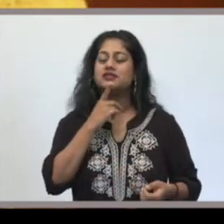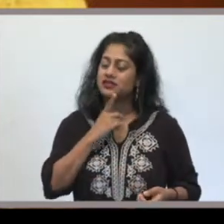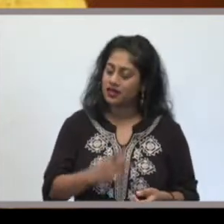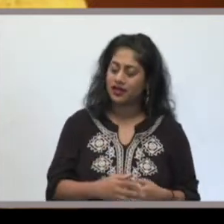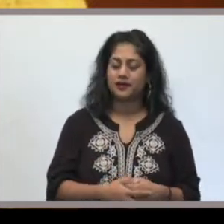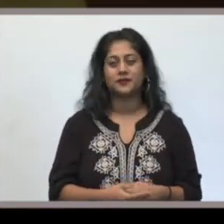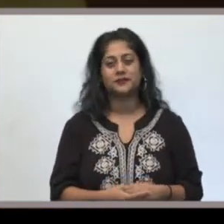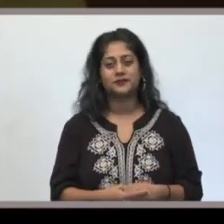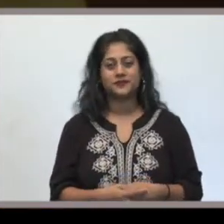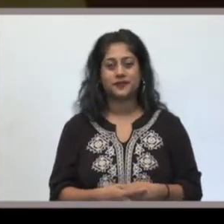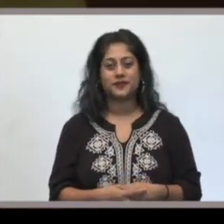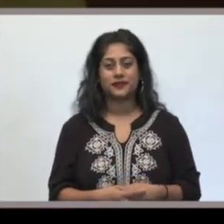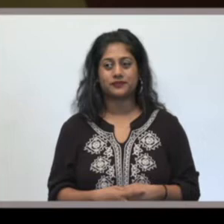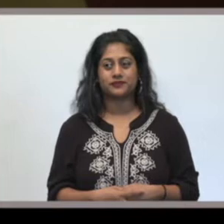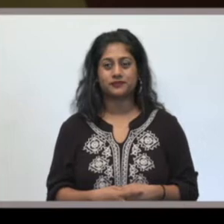you are in pain, like